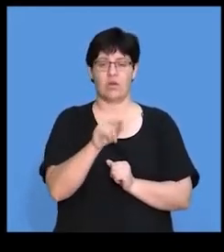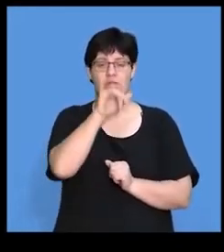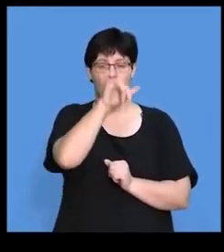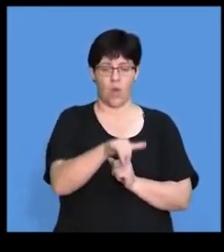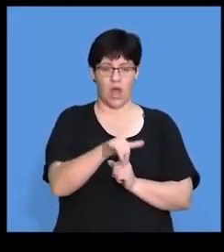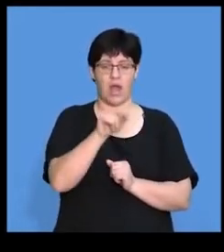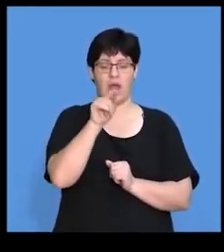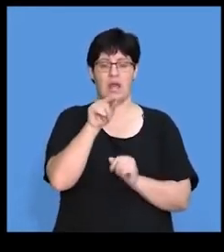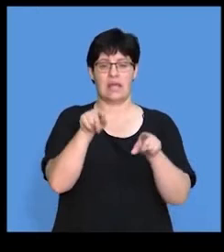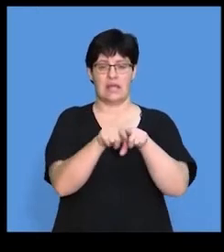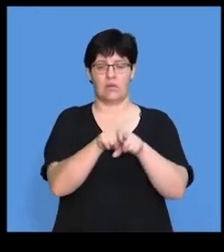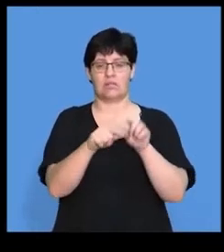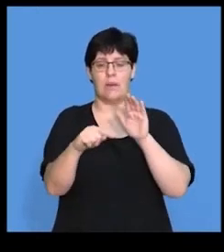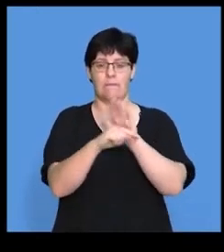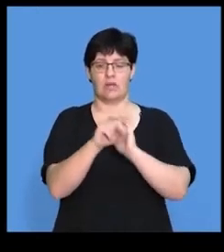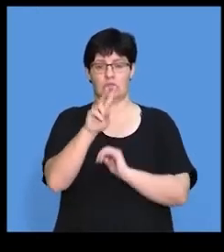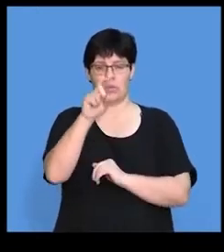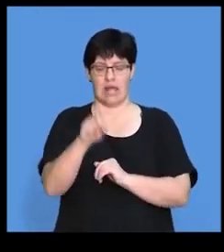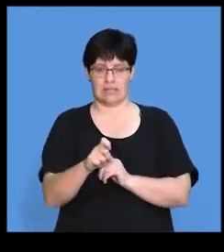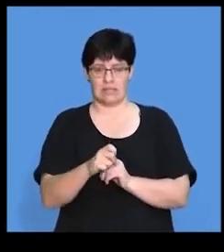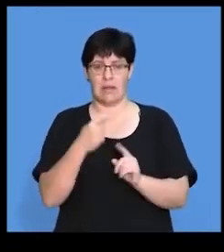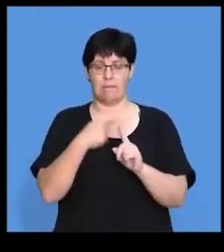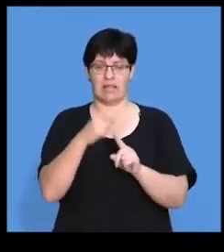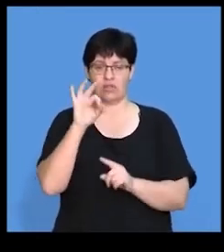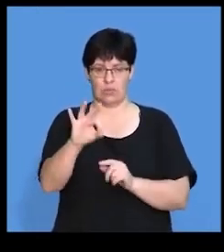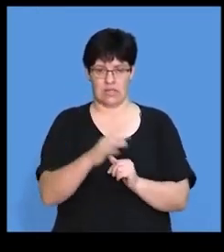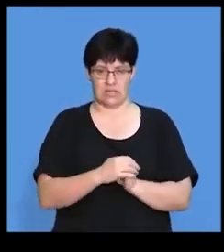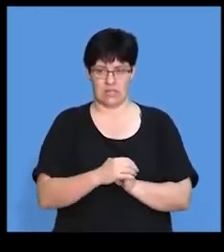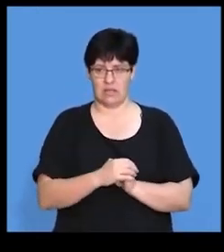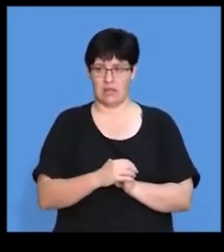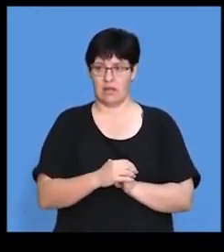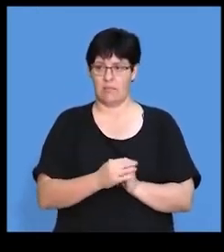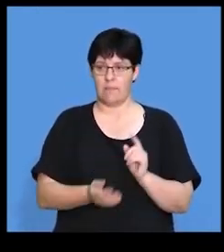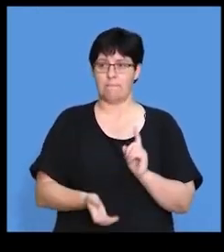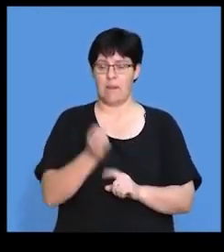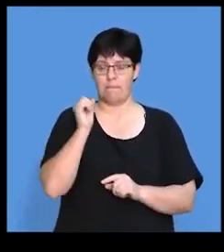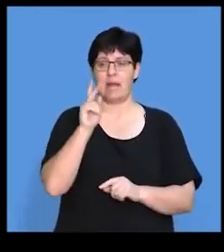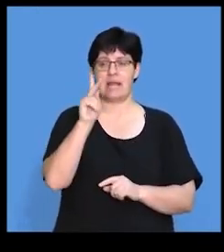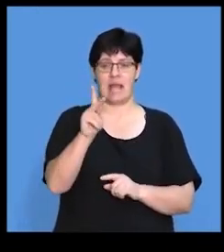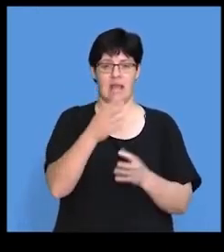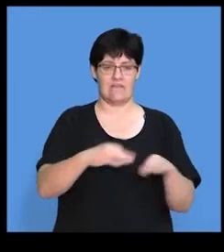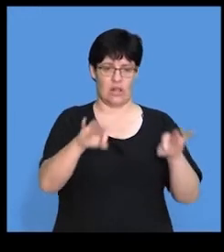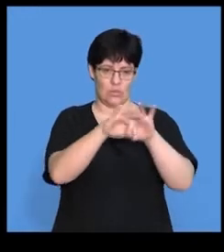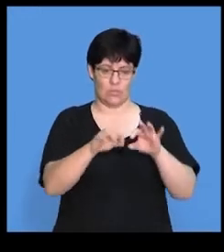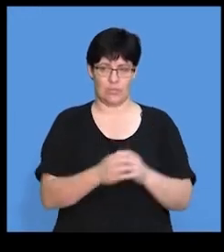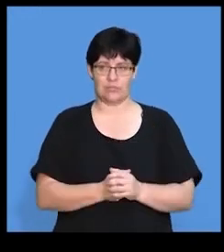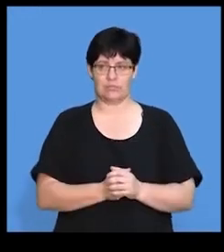y equals minus 2x plus 3. And now we've found that value of k.